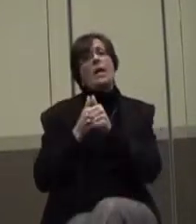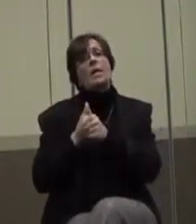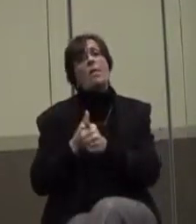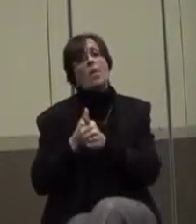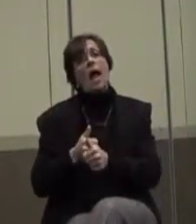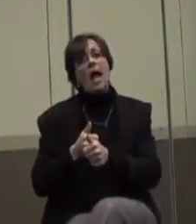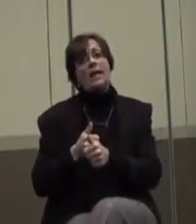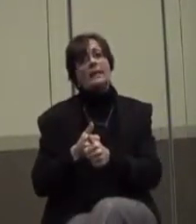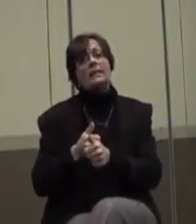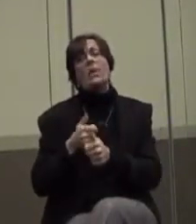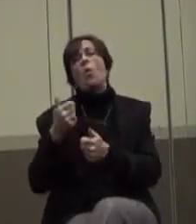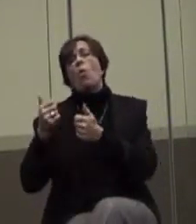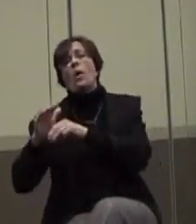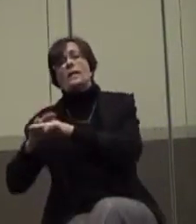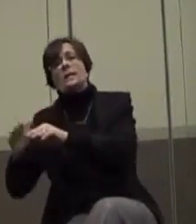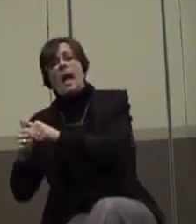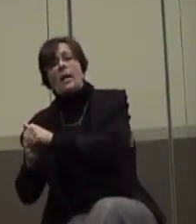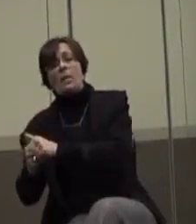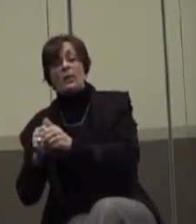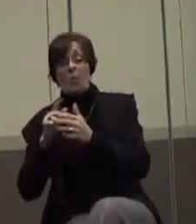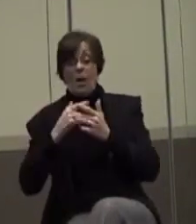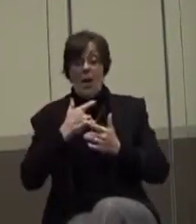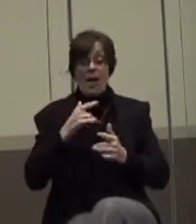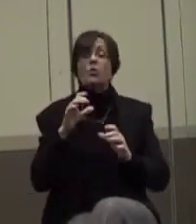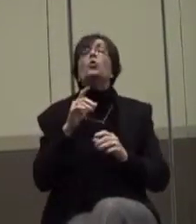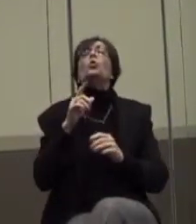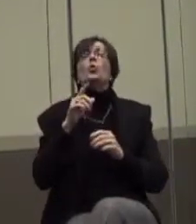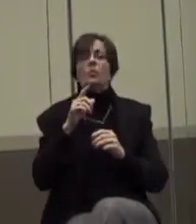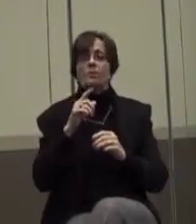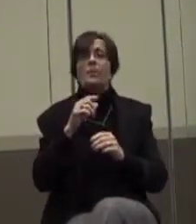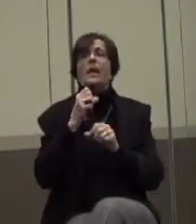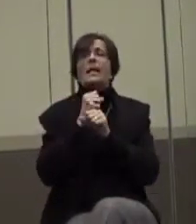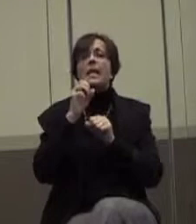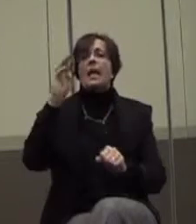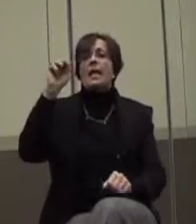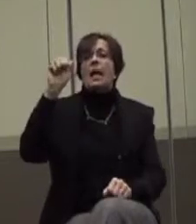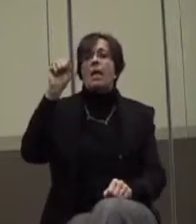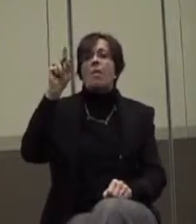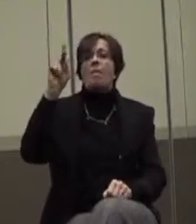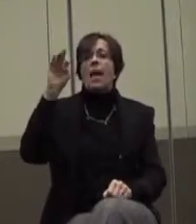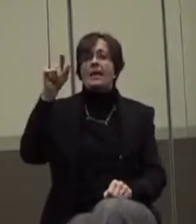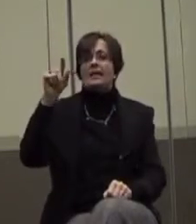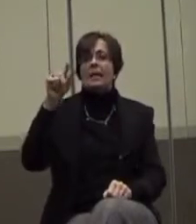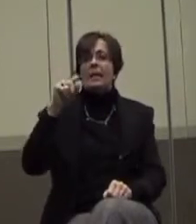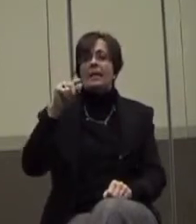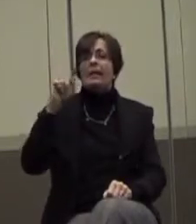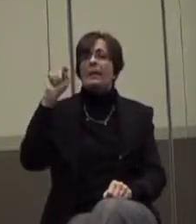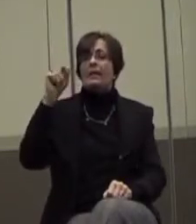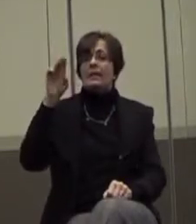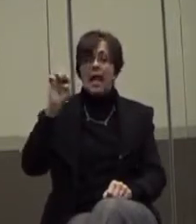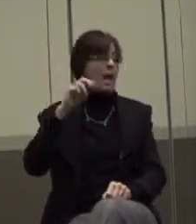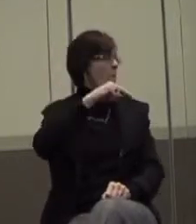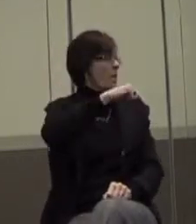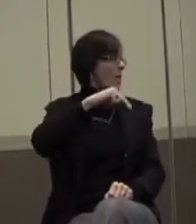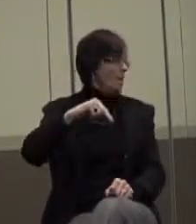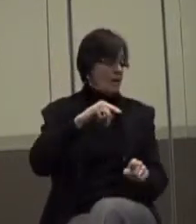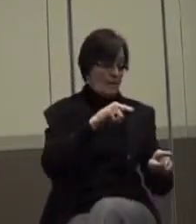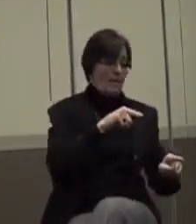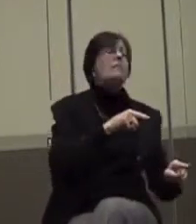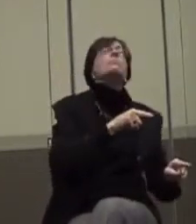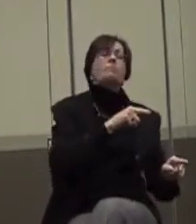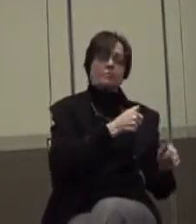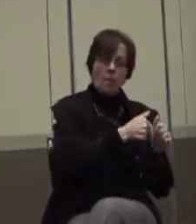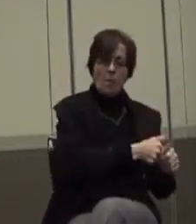complies versus non-compliance. And what I usually do is literally give them a piece of masking tape, and I might have a line down the middle. And this one is complies, this one